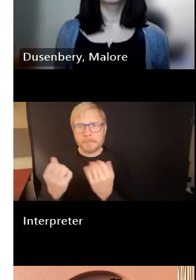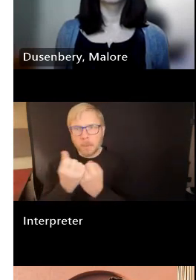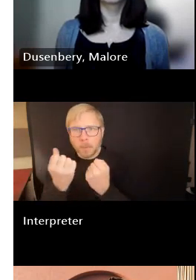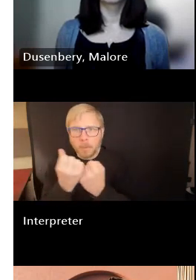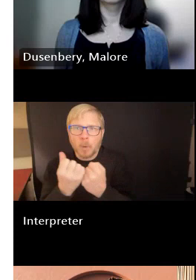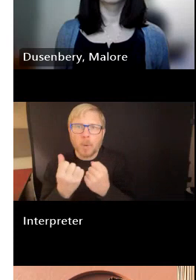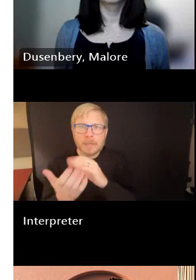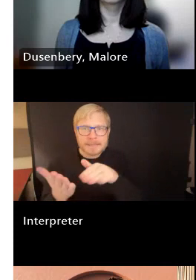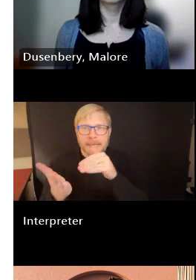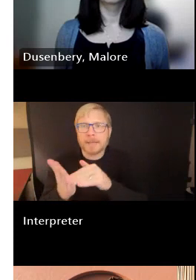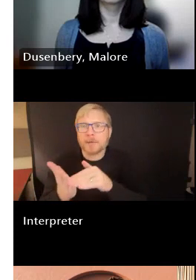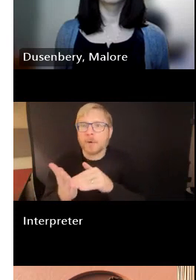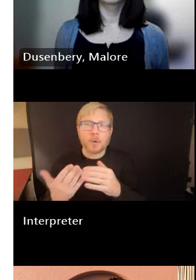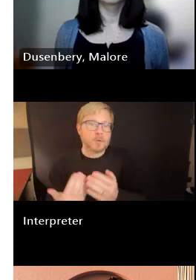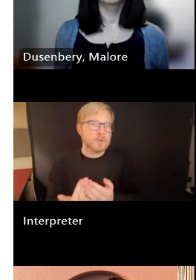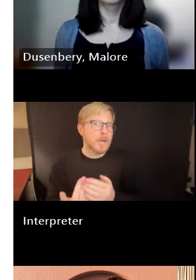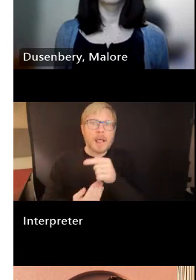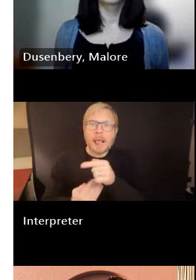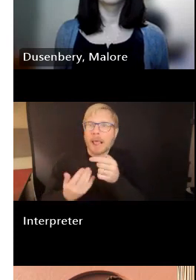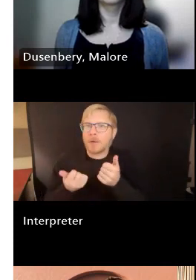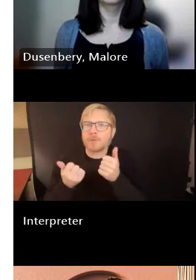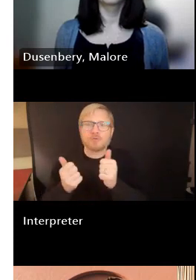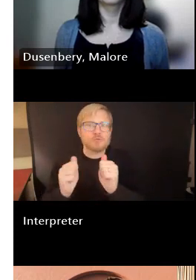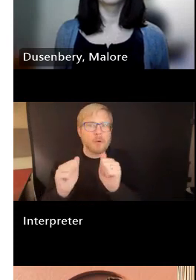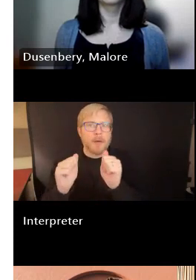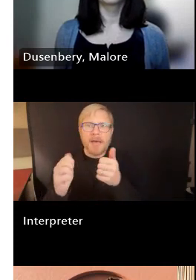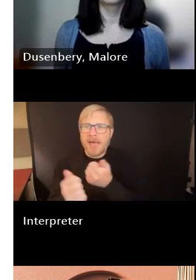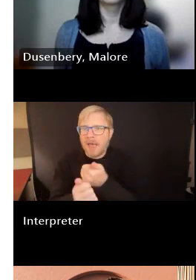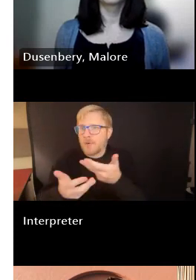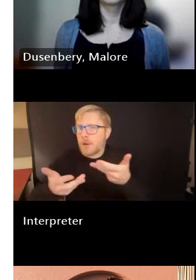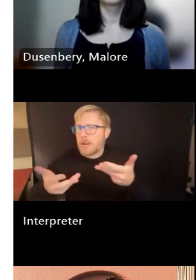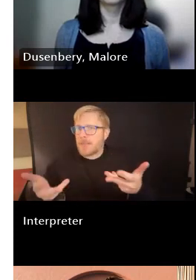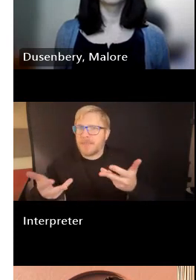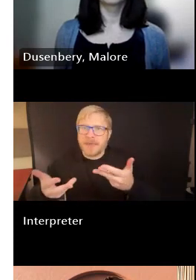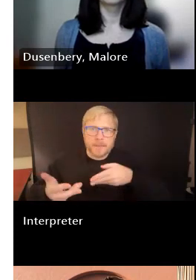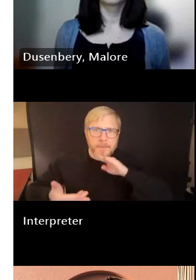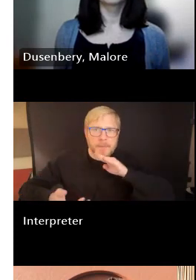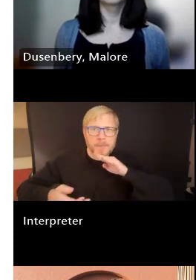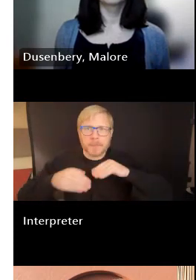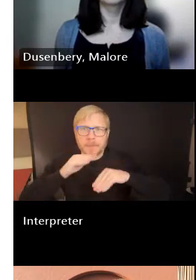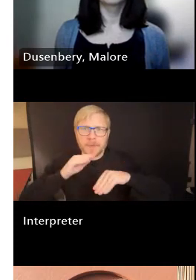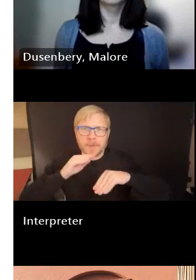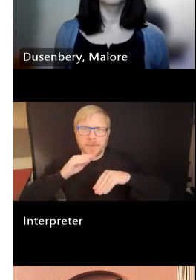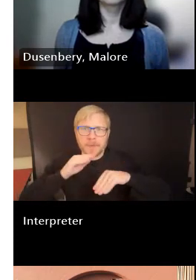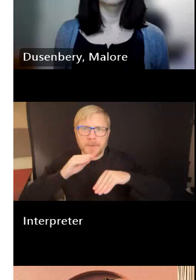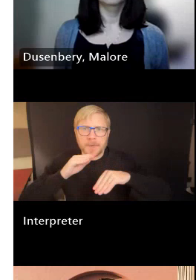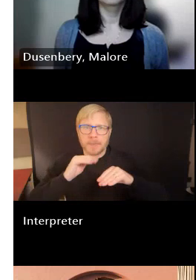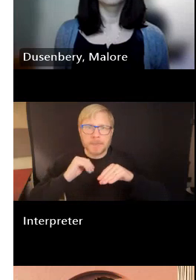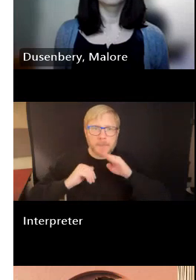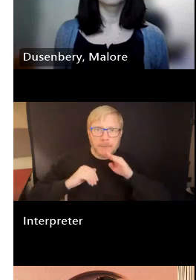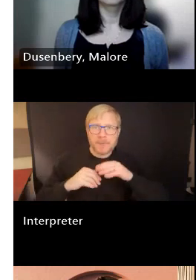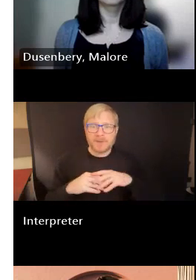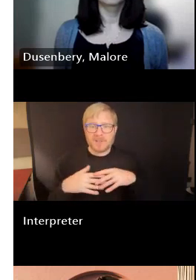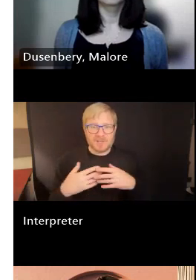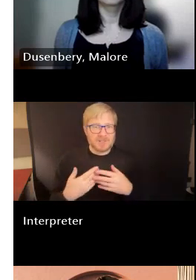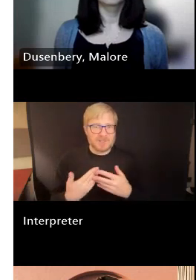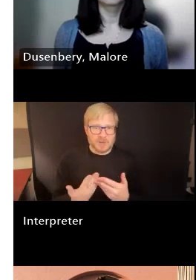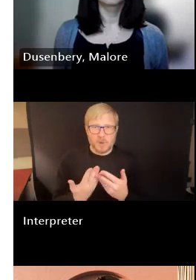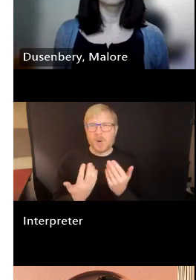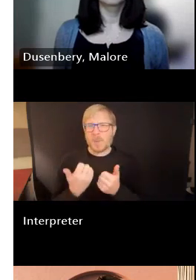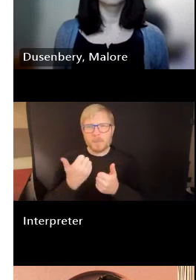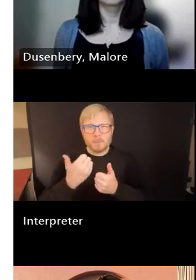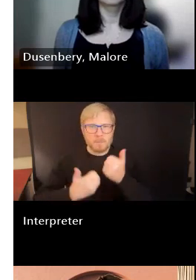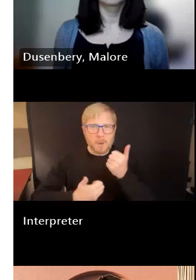I would say like 0.0% of people have one negative experience and are like, never mind, I'm going to quit you and